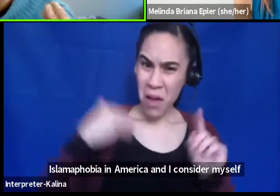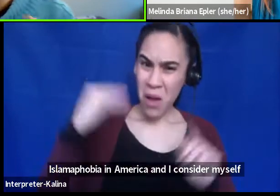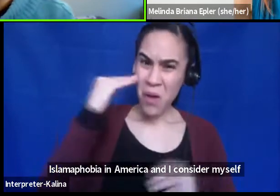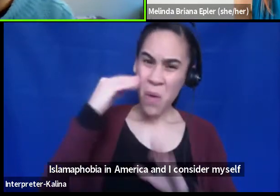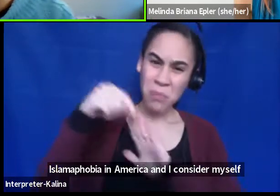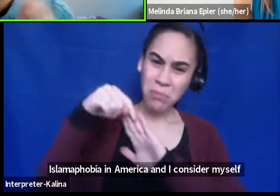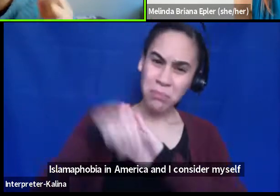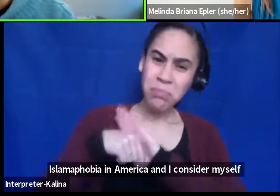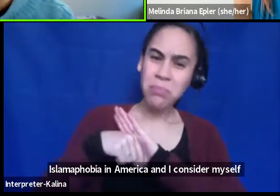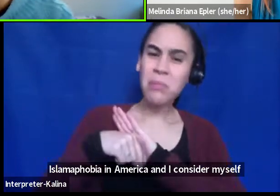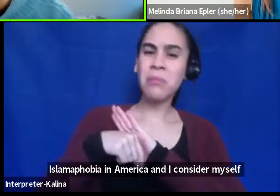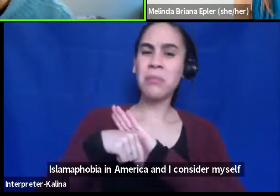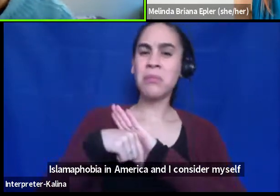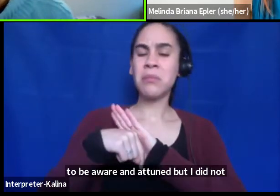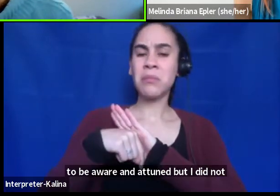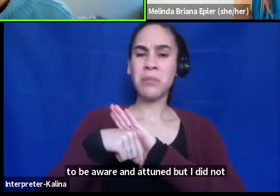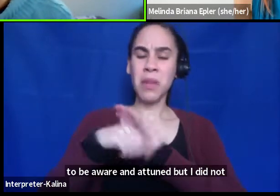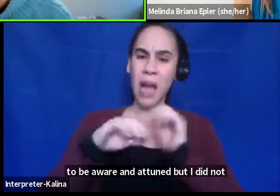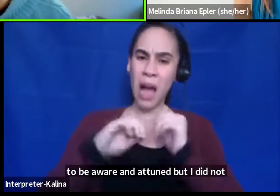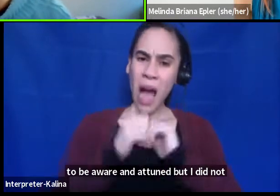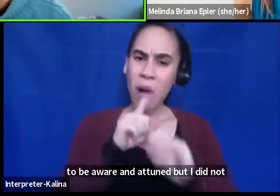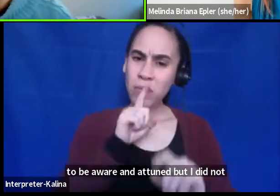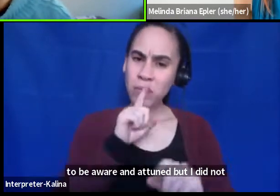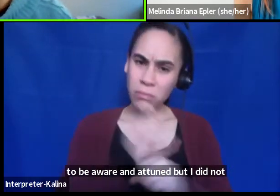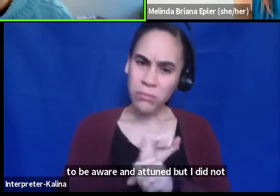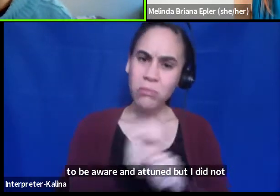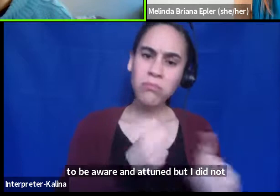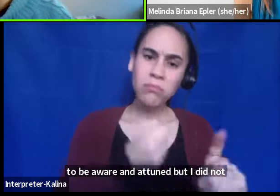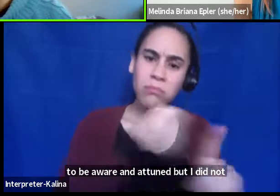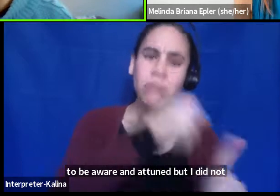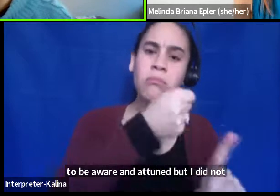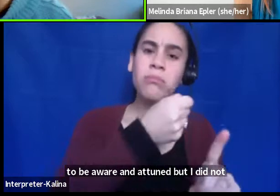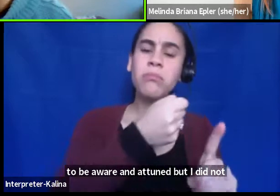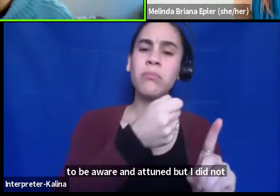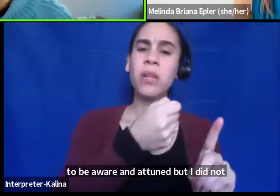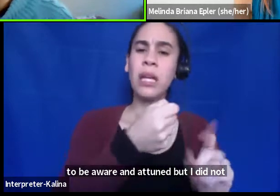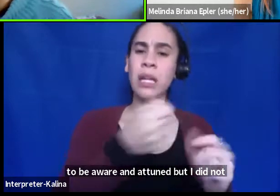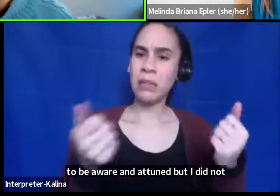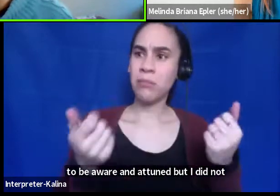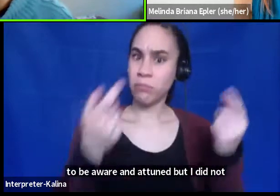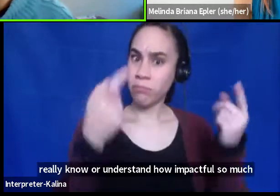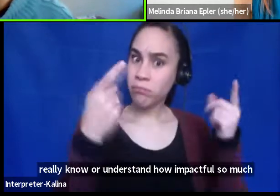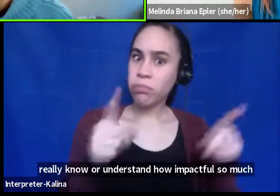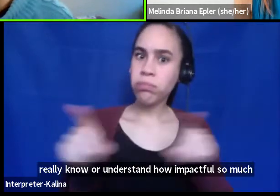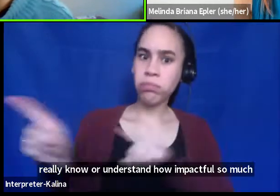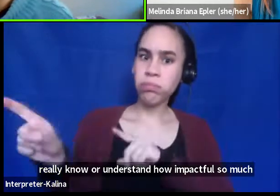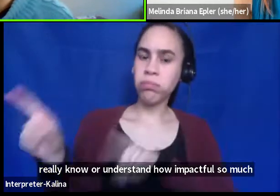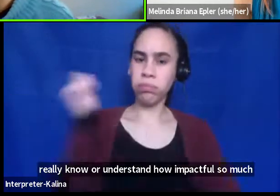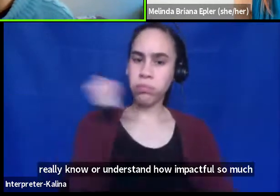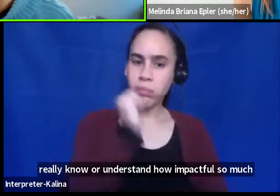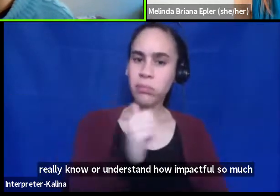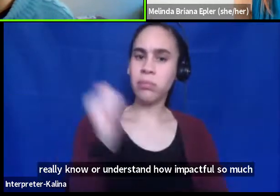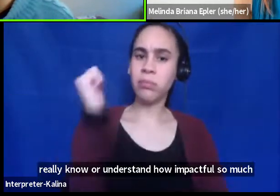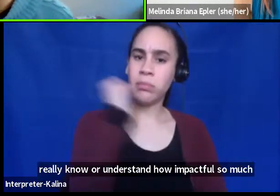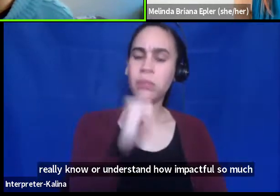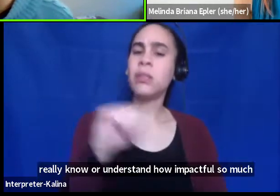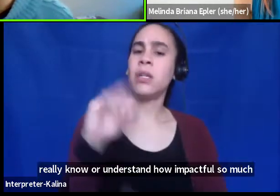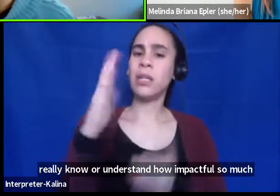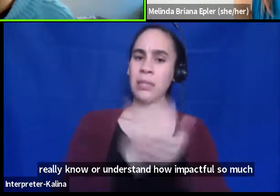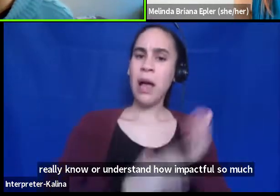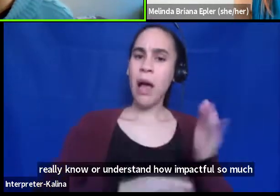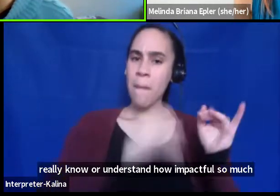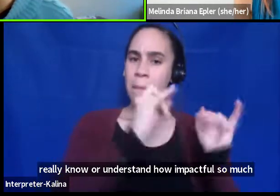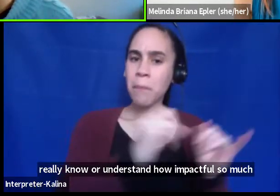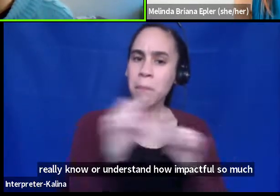how impactful so much of what is happening in this country is on a daily basis, and how people are